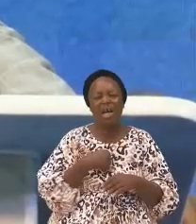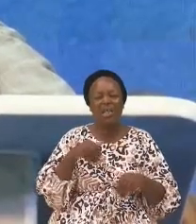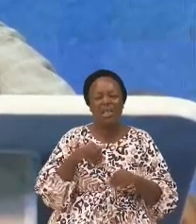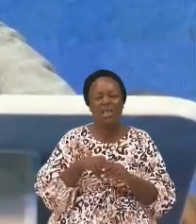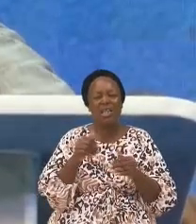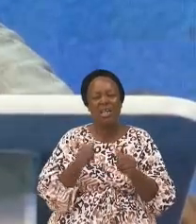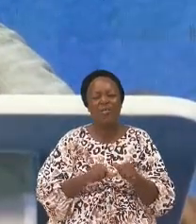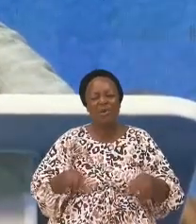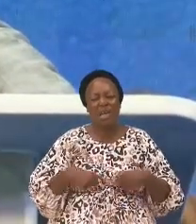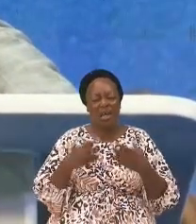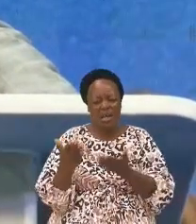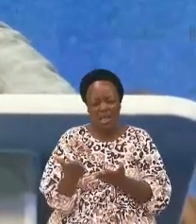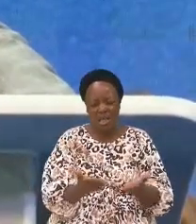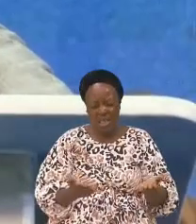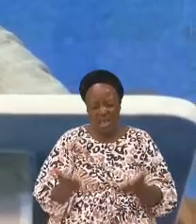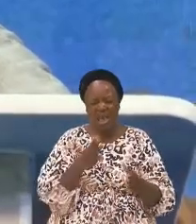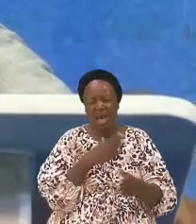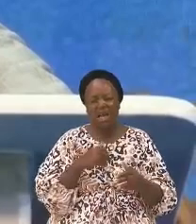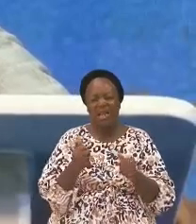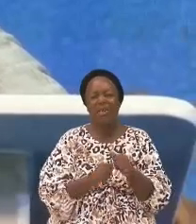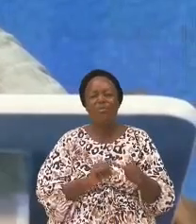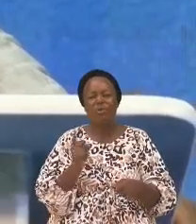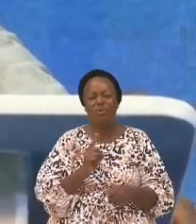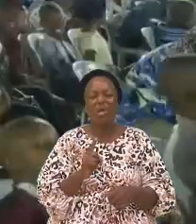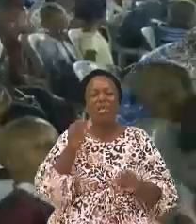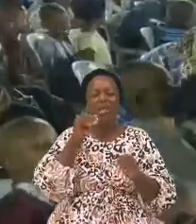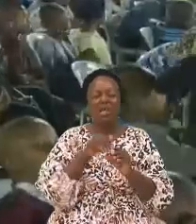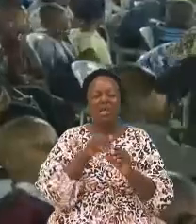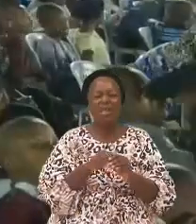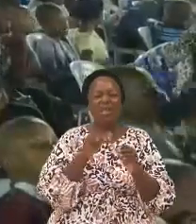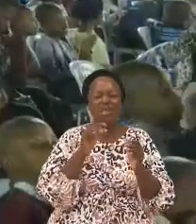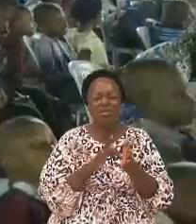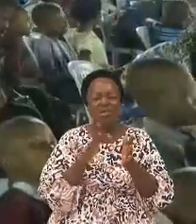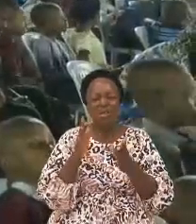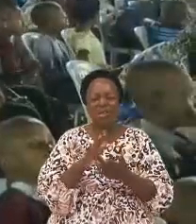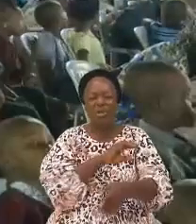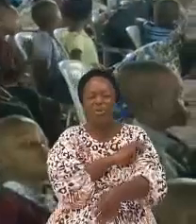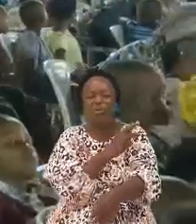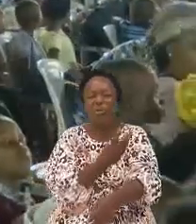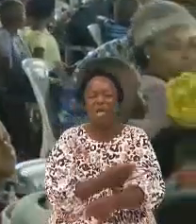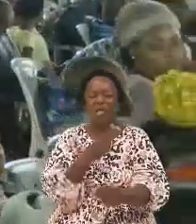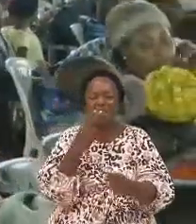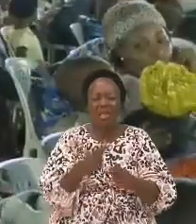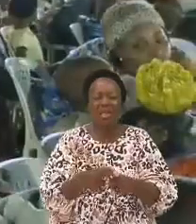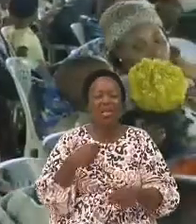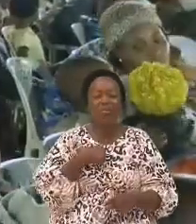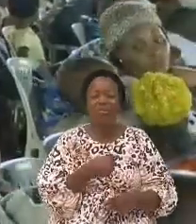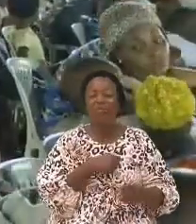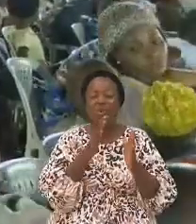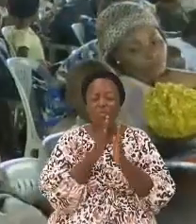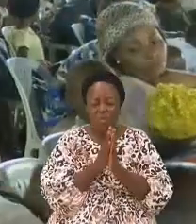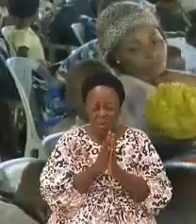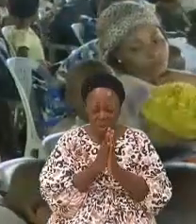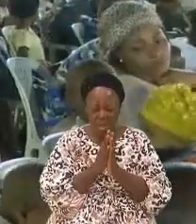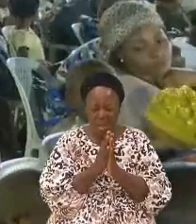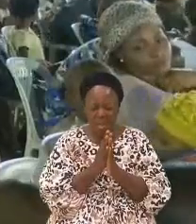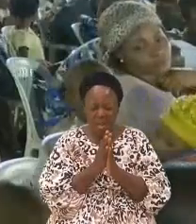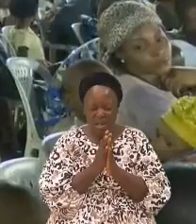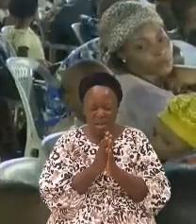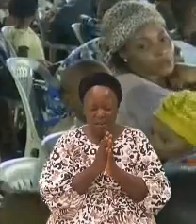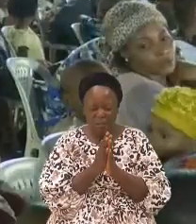that salvation in every heart, in every life, here and everywhere. In Jesus'